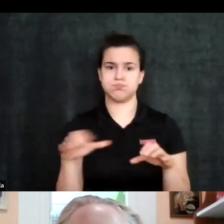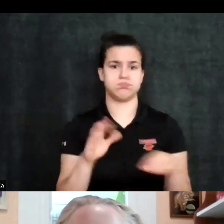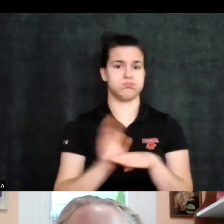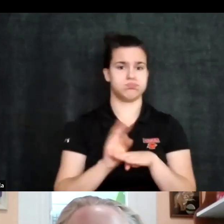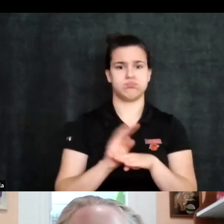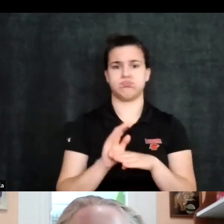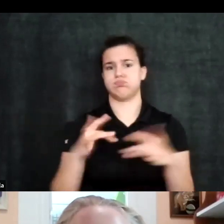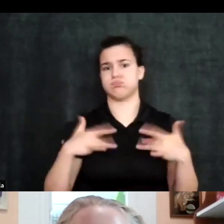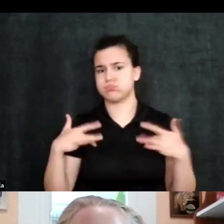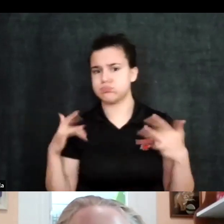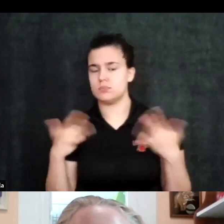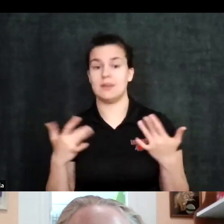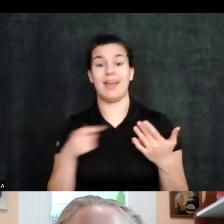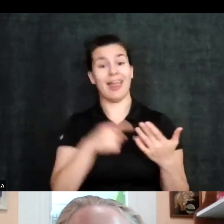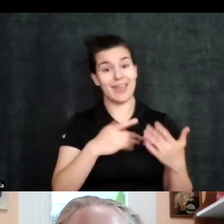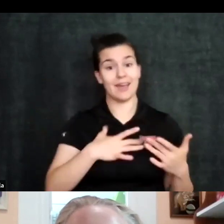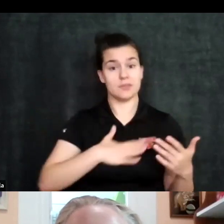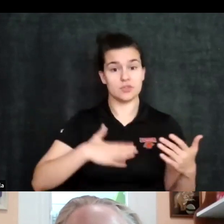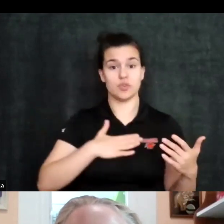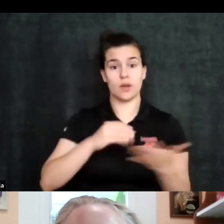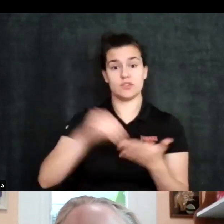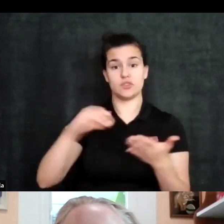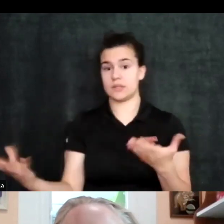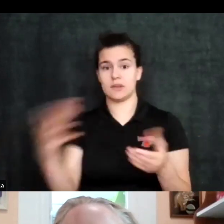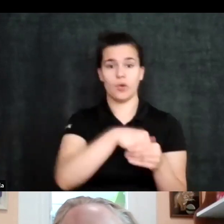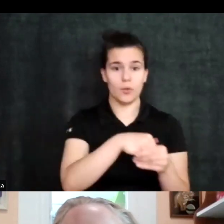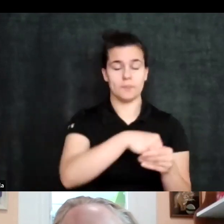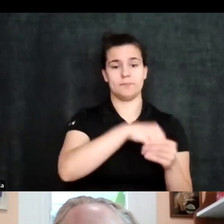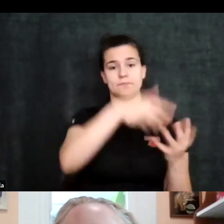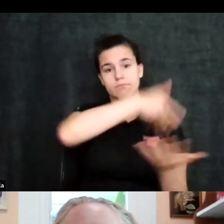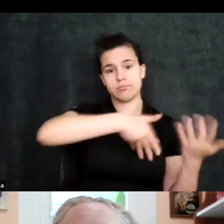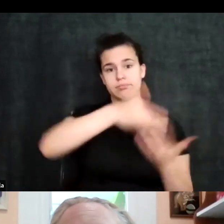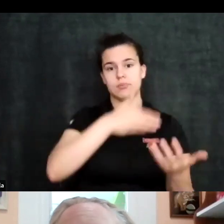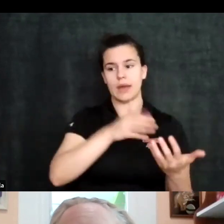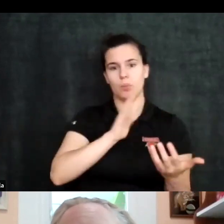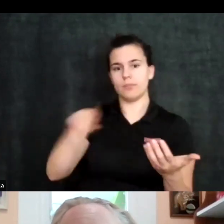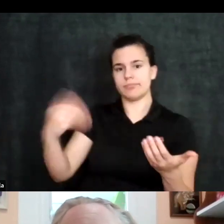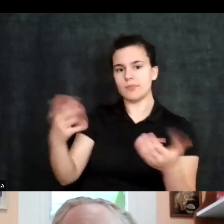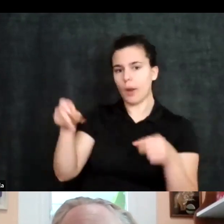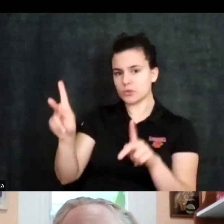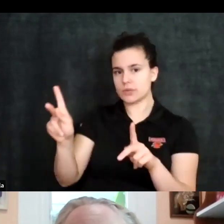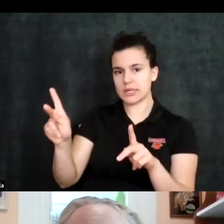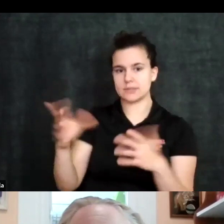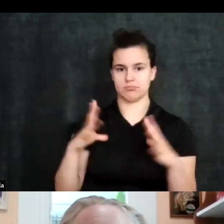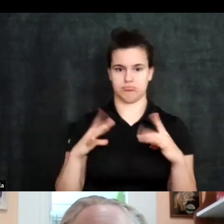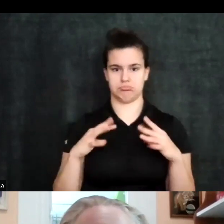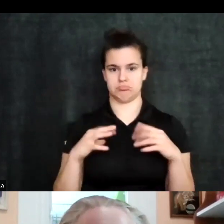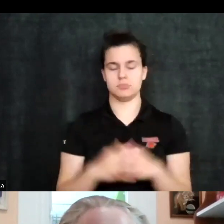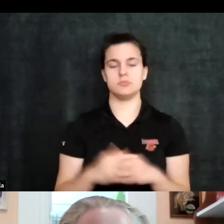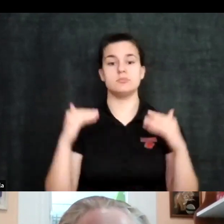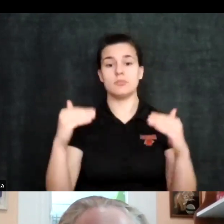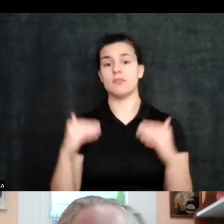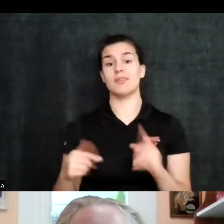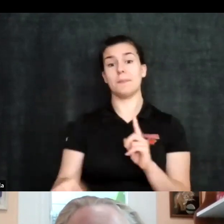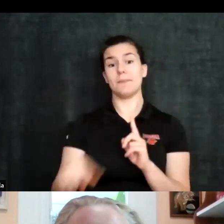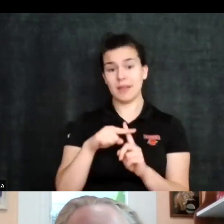students coming and participating and getting to know them for future opportunities. I also wanted to say that, as I said, we do have some